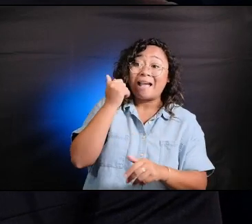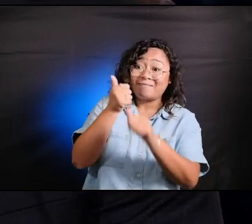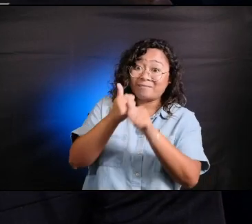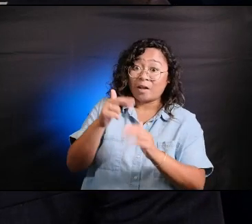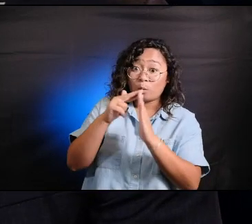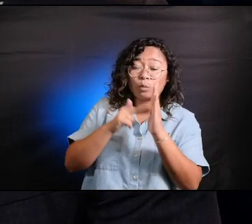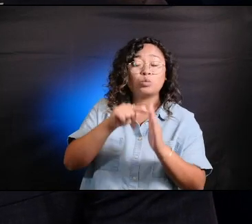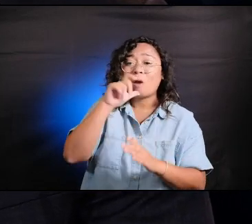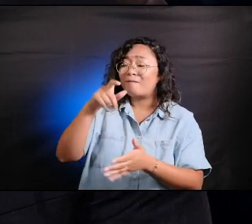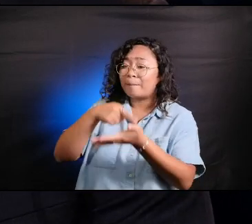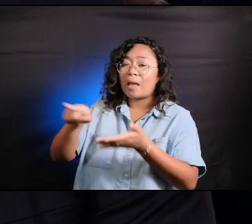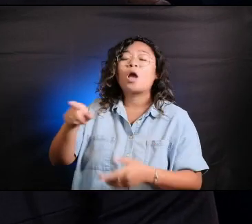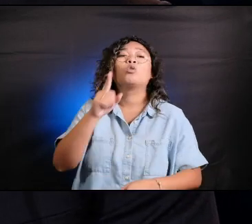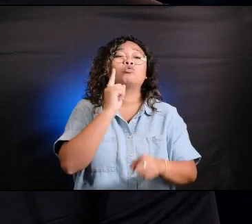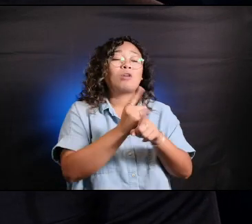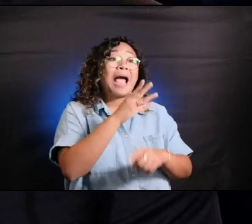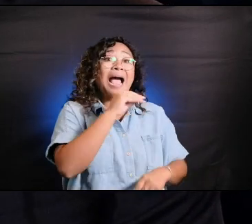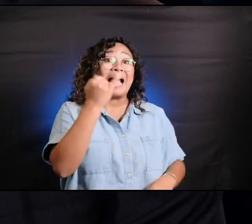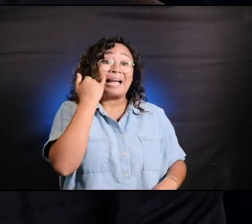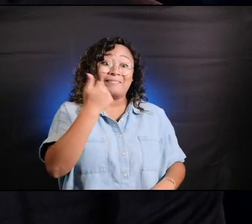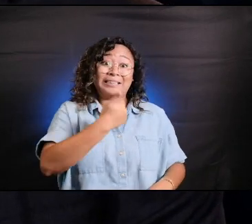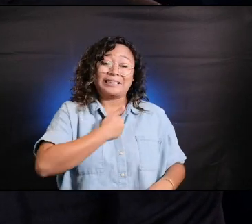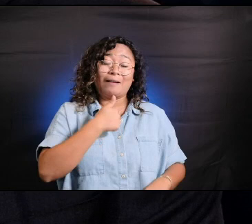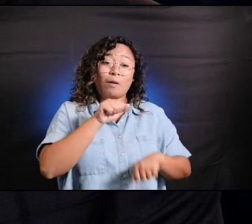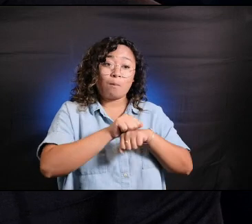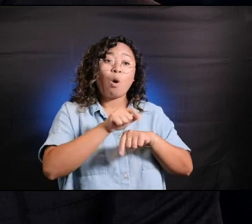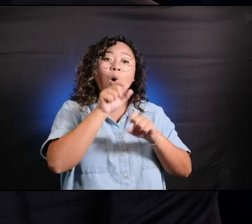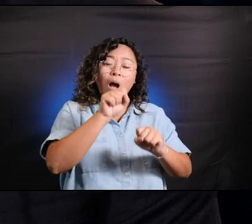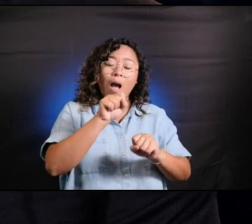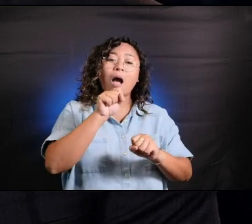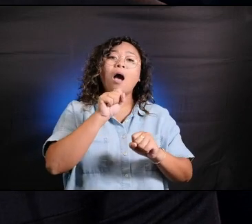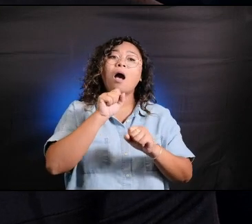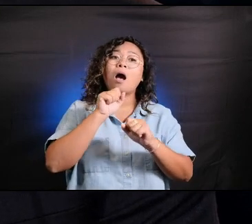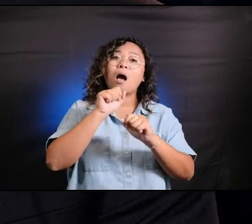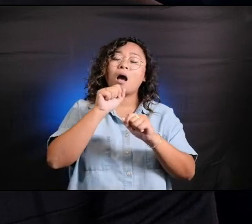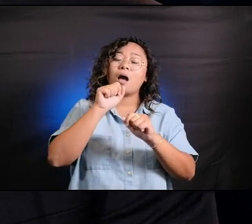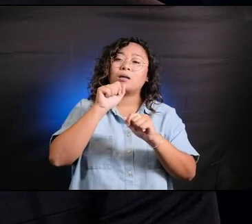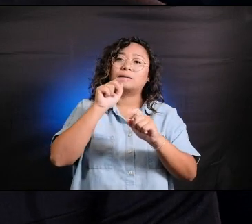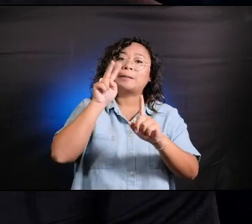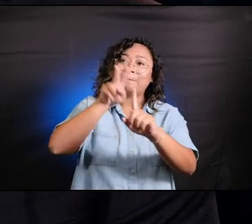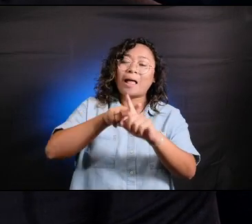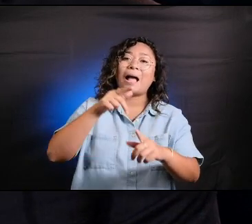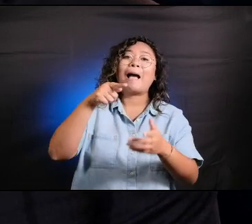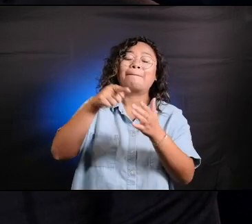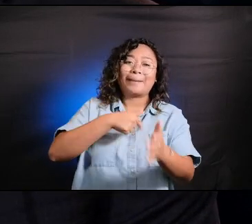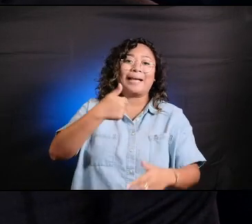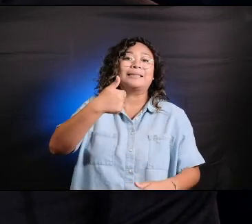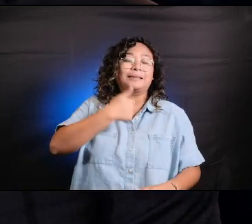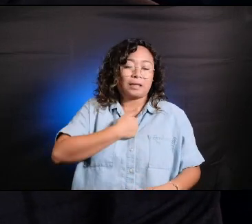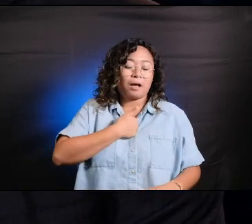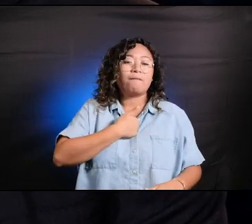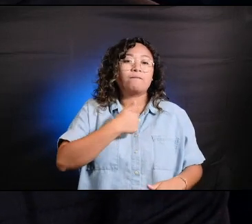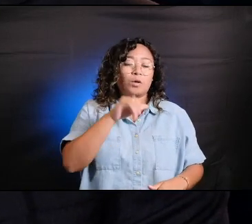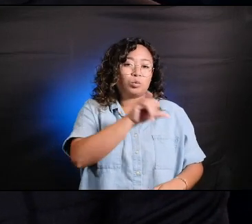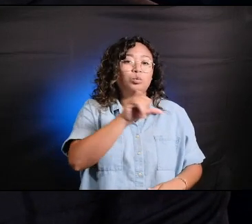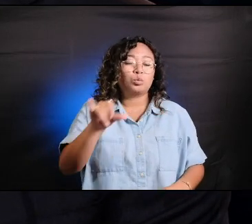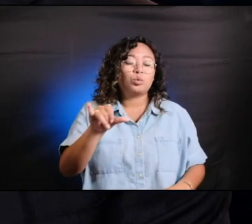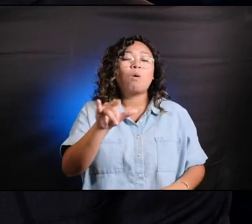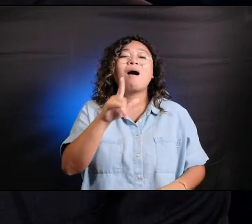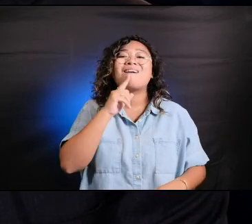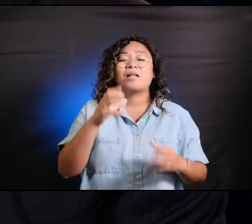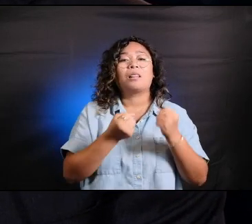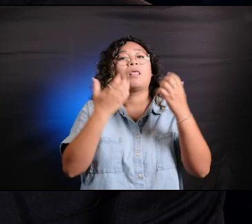And if you're self-employed, you can apply for a loan to pay yourself. So there are a